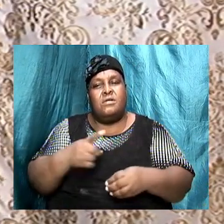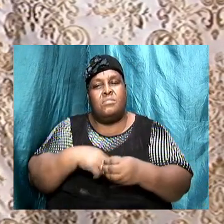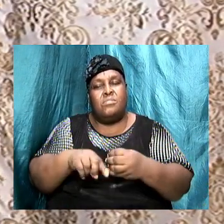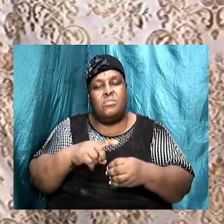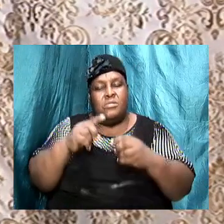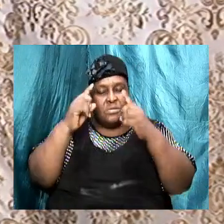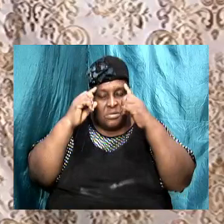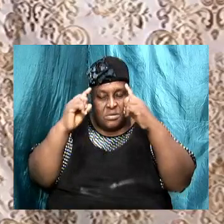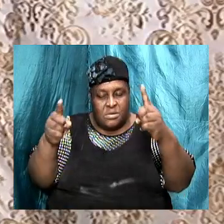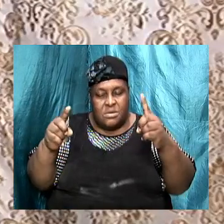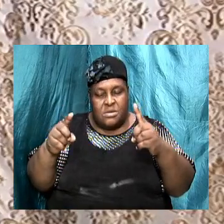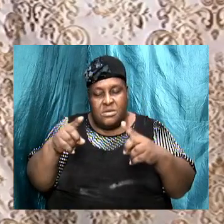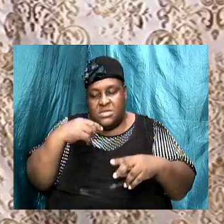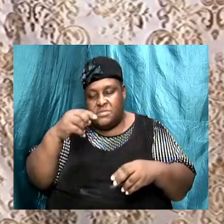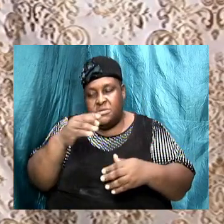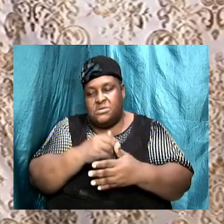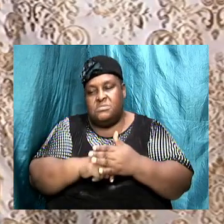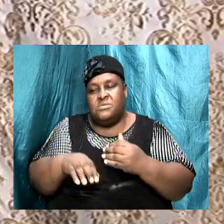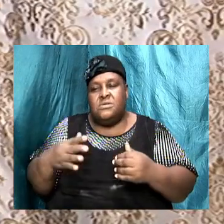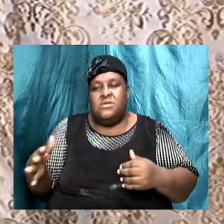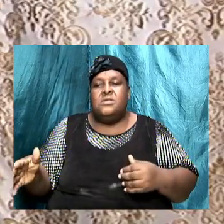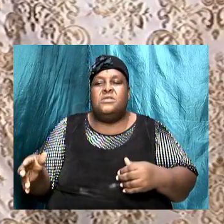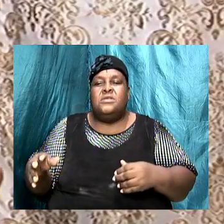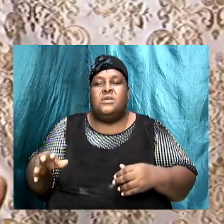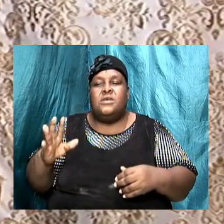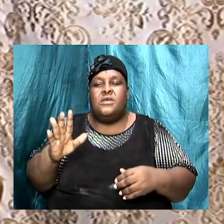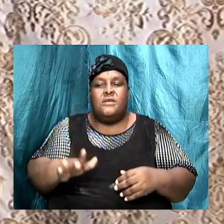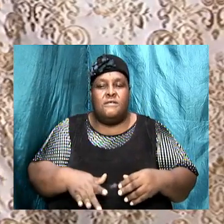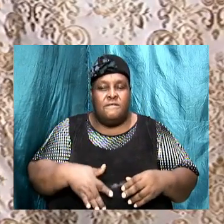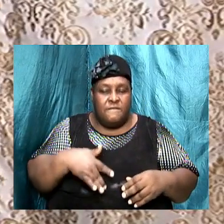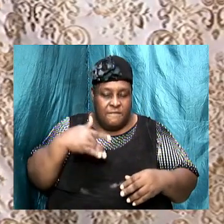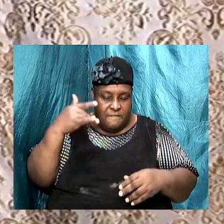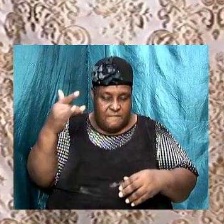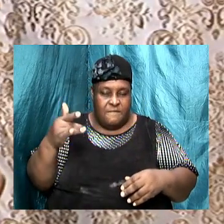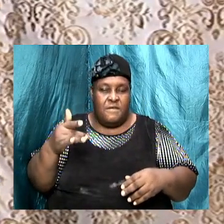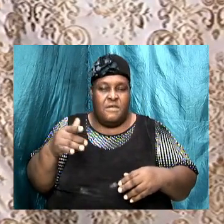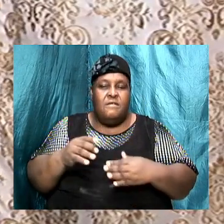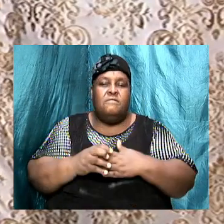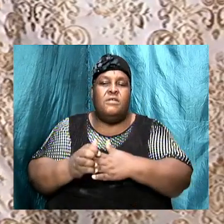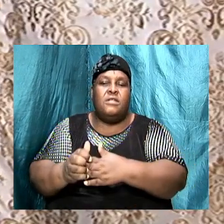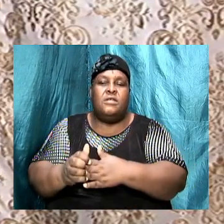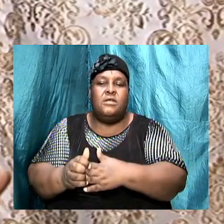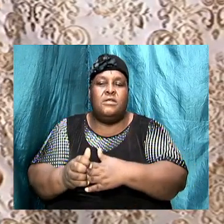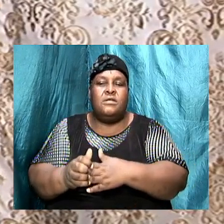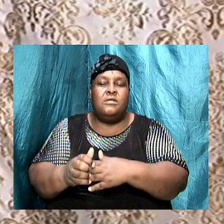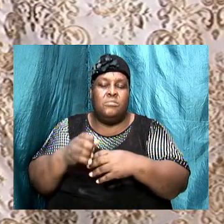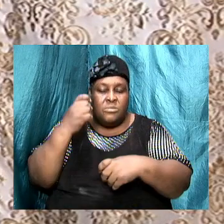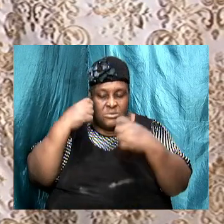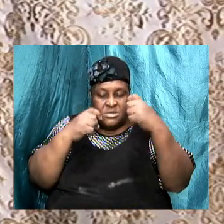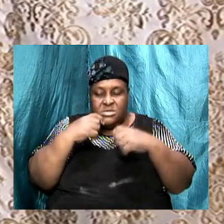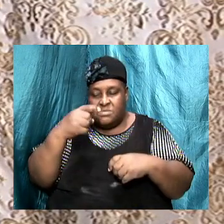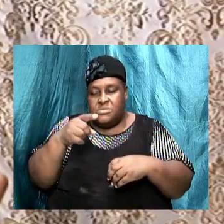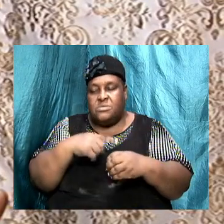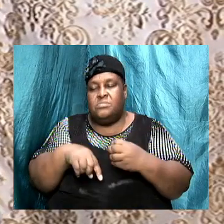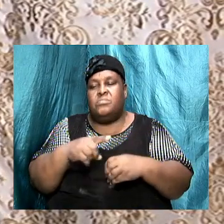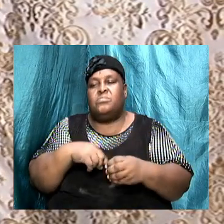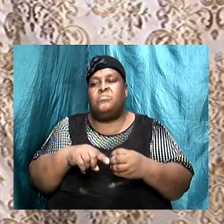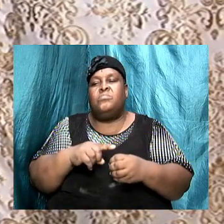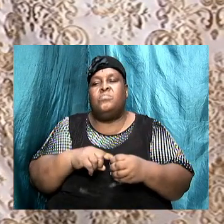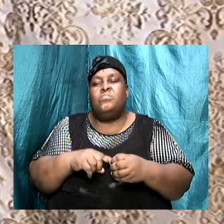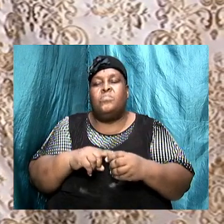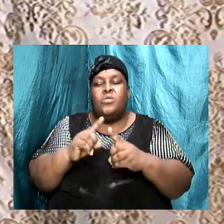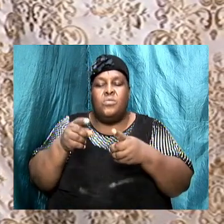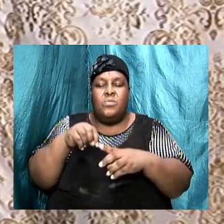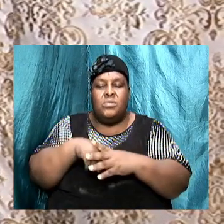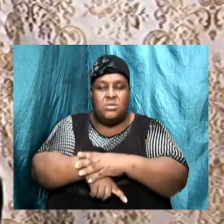the things that we feel led and feel impressed to talk about, you know, because surely if we get into the depths of doctrine and